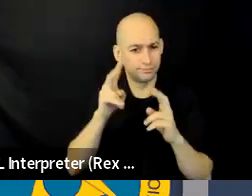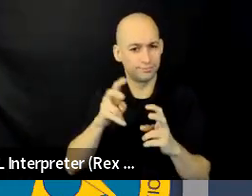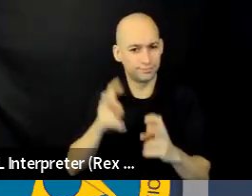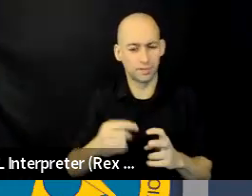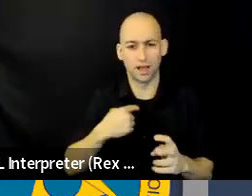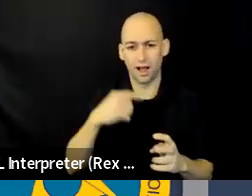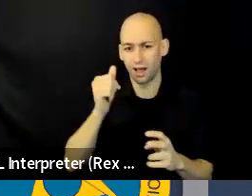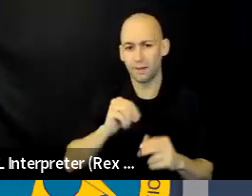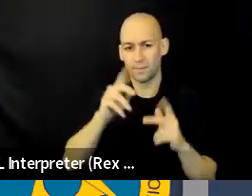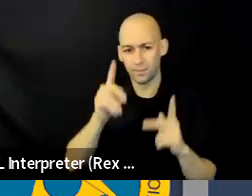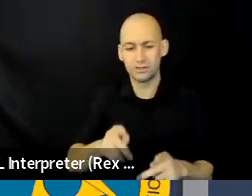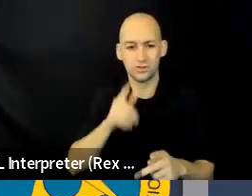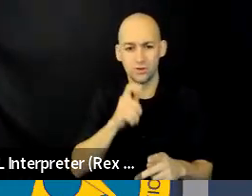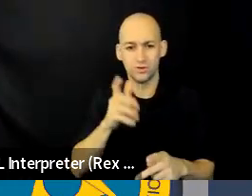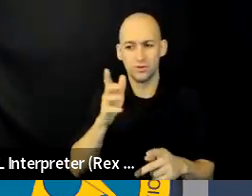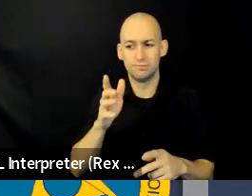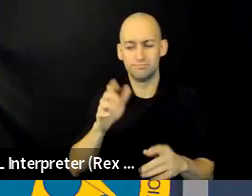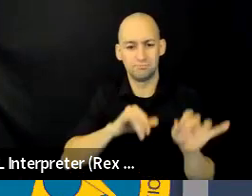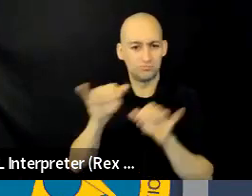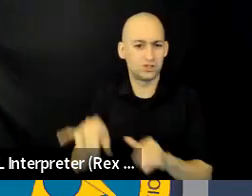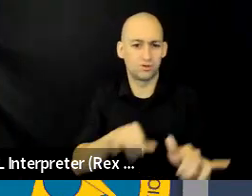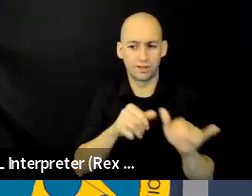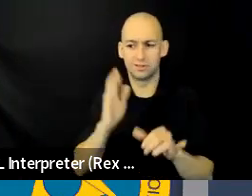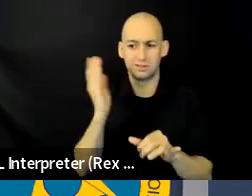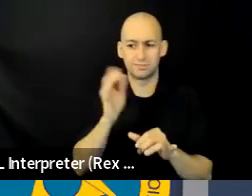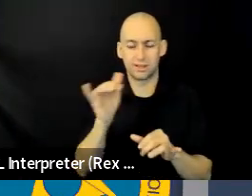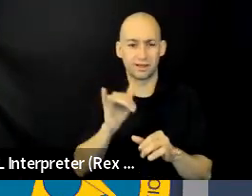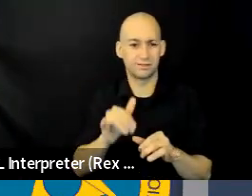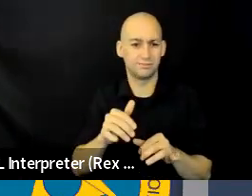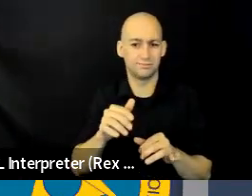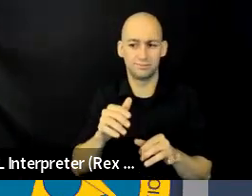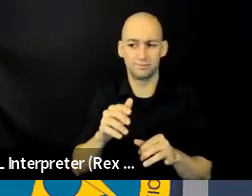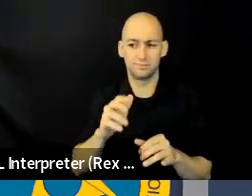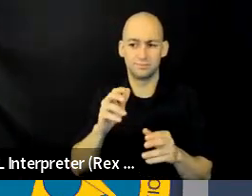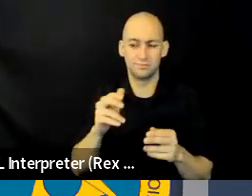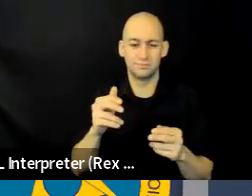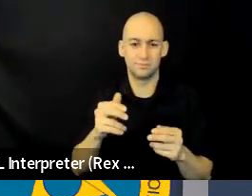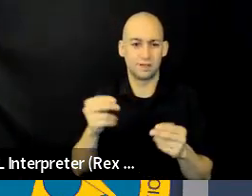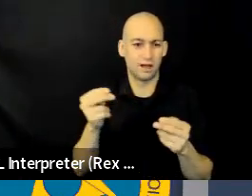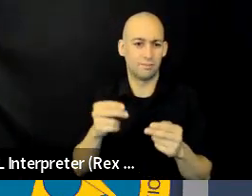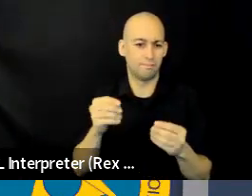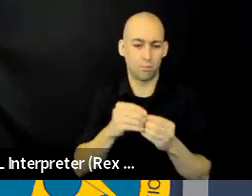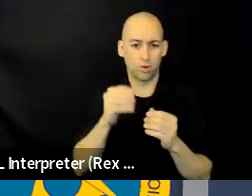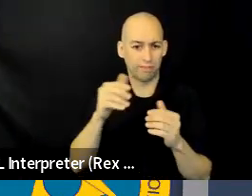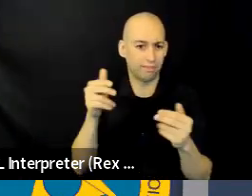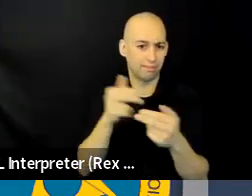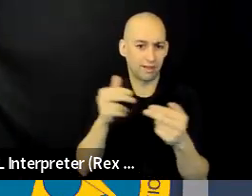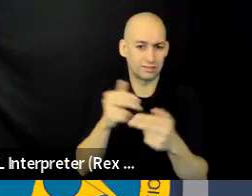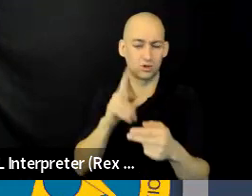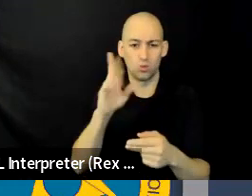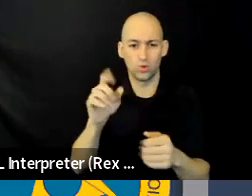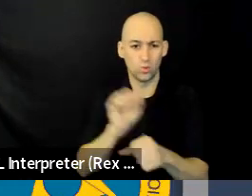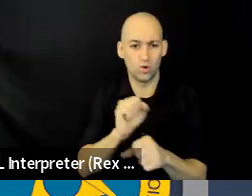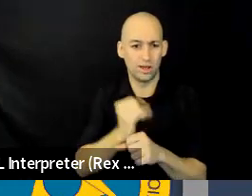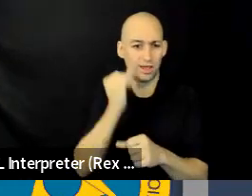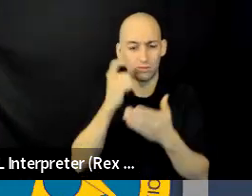who generally it seems like hot lanes would work if you charge enough to not have VMT be an